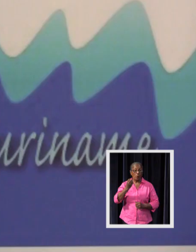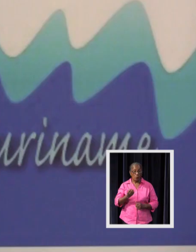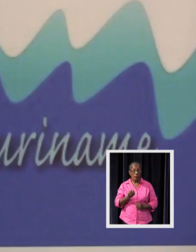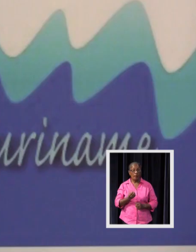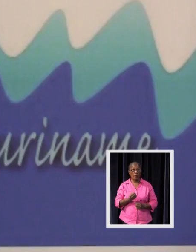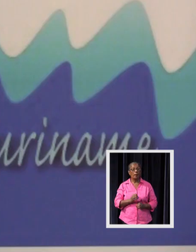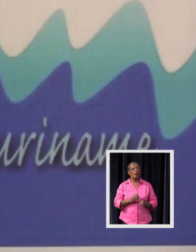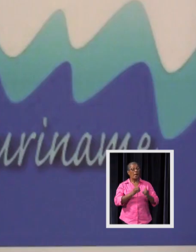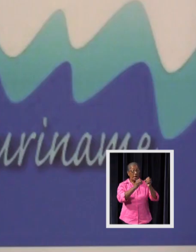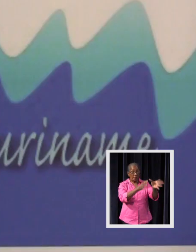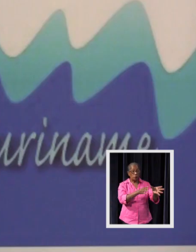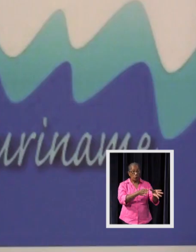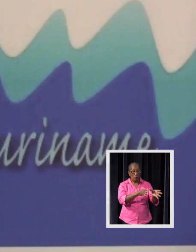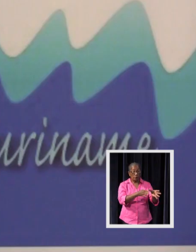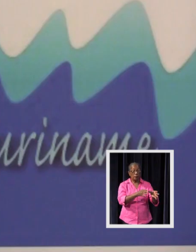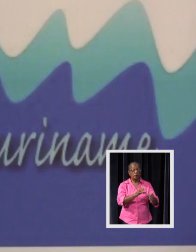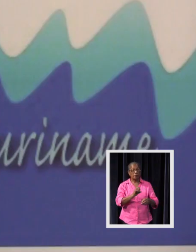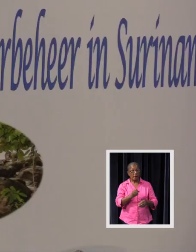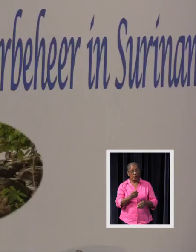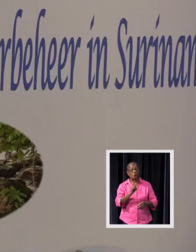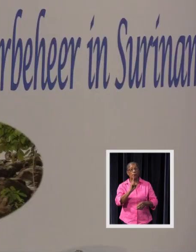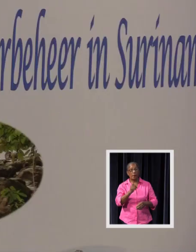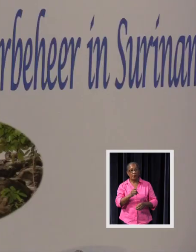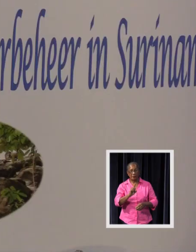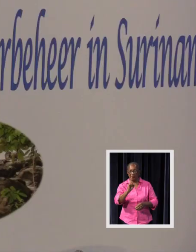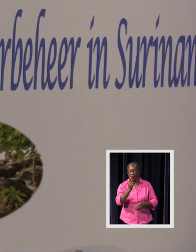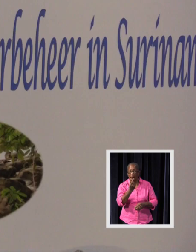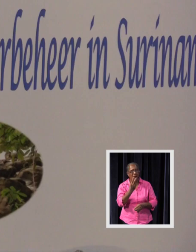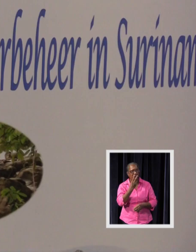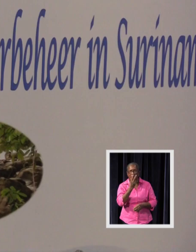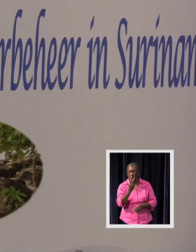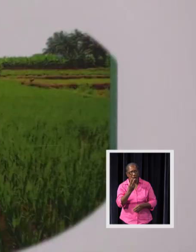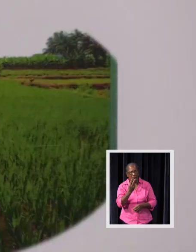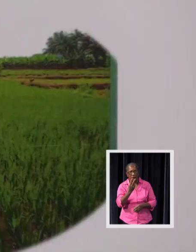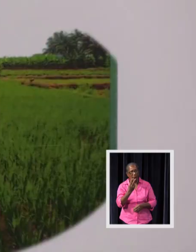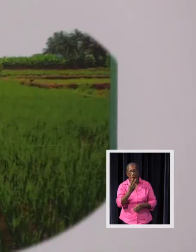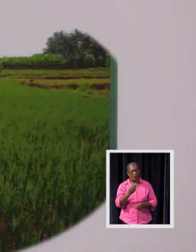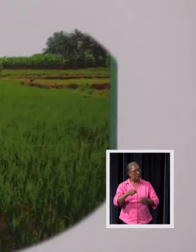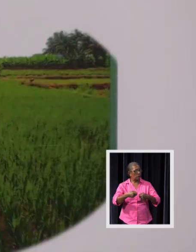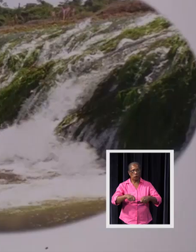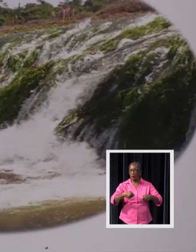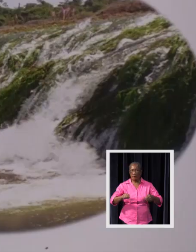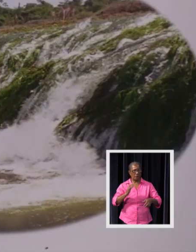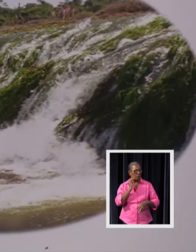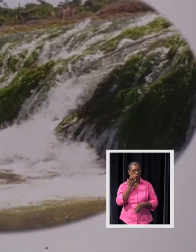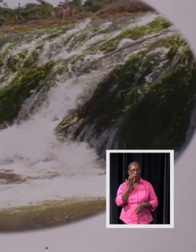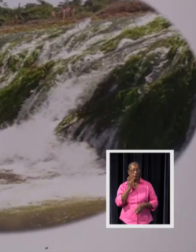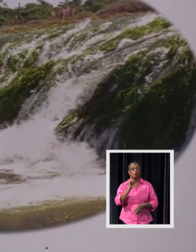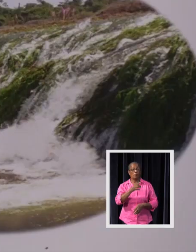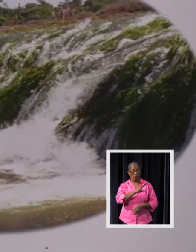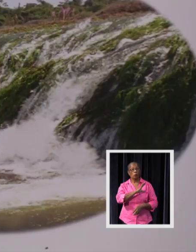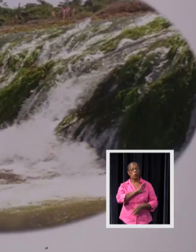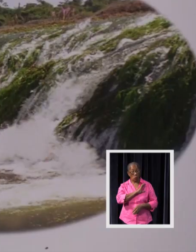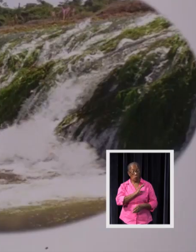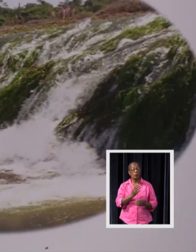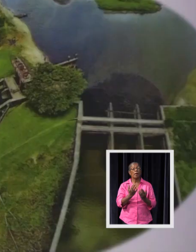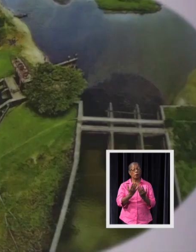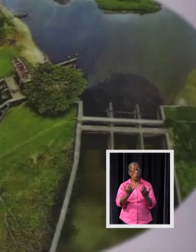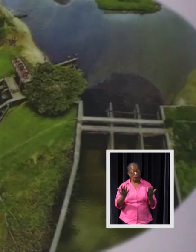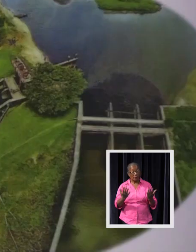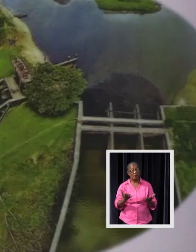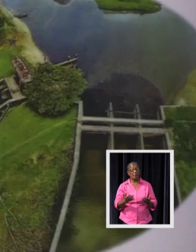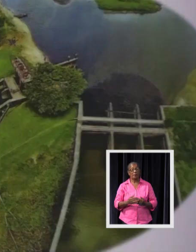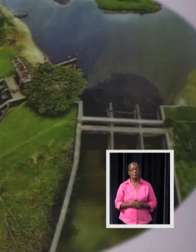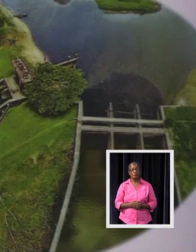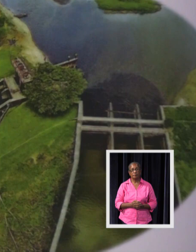If Suriname wants to make water an export product, it is not only necessary to look at the quality of our water,